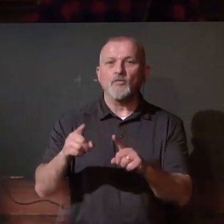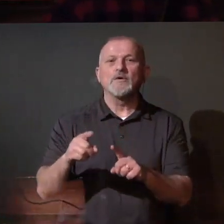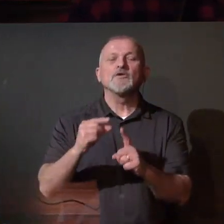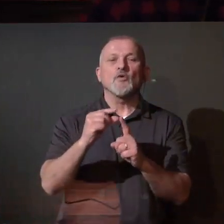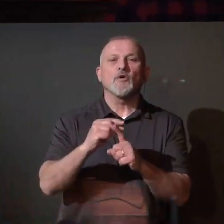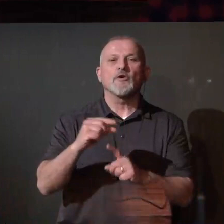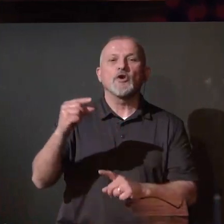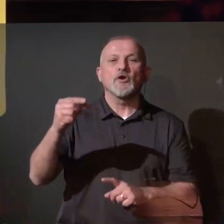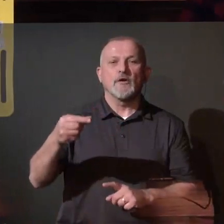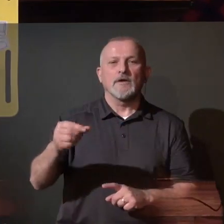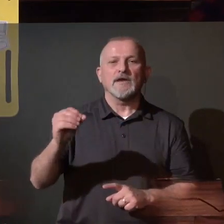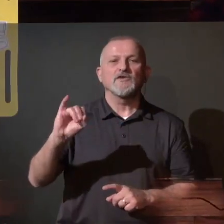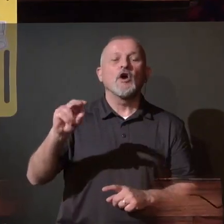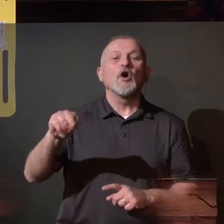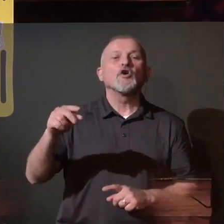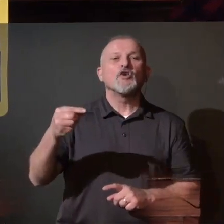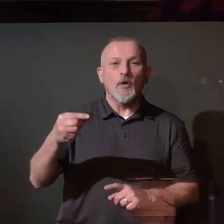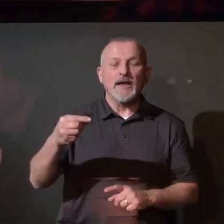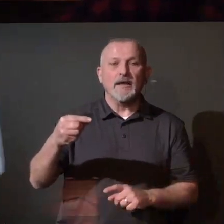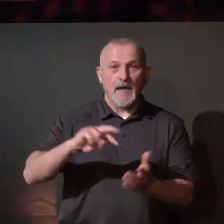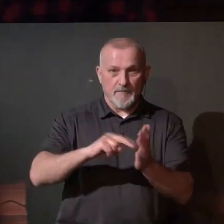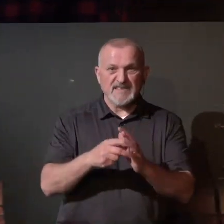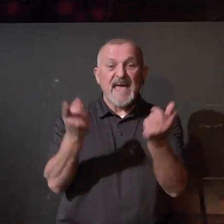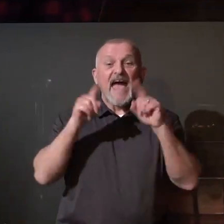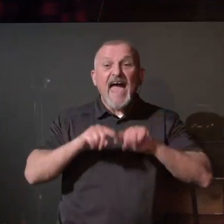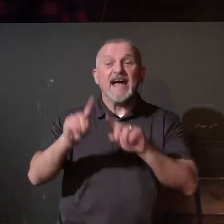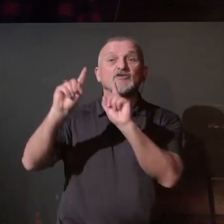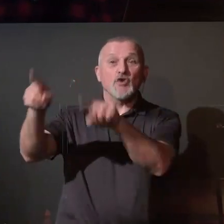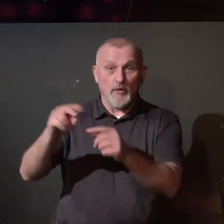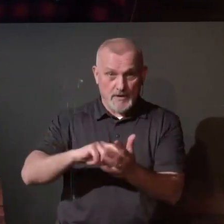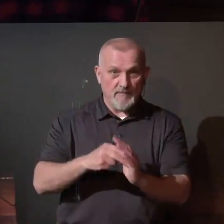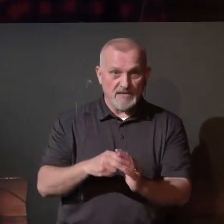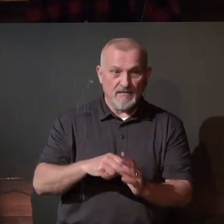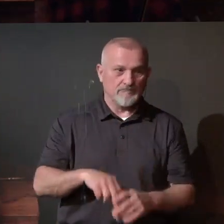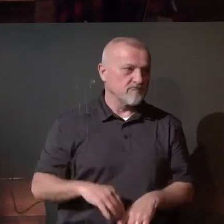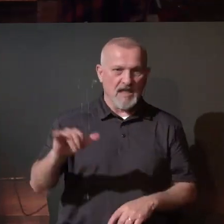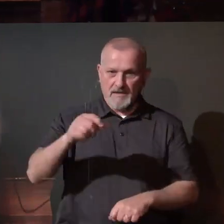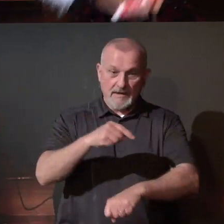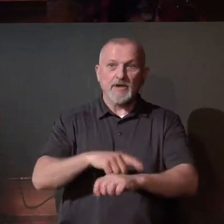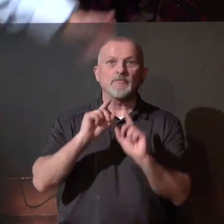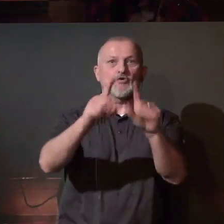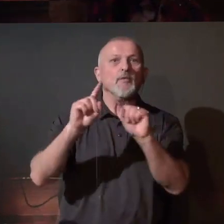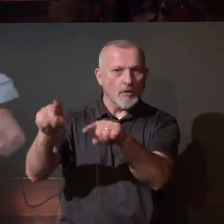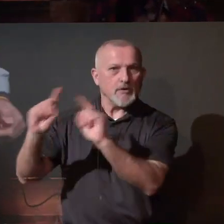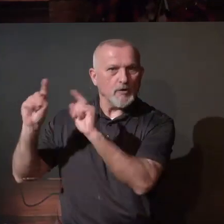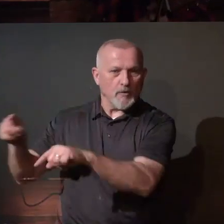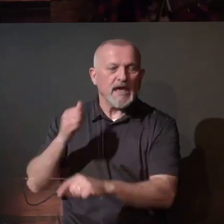means as you are going. It is an understanding that you're already going. You're already going every day. Where are you